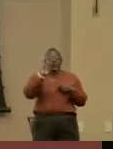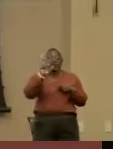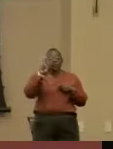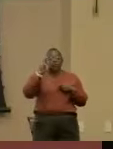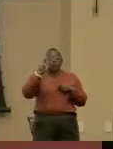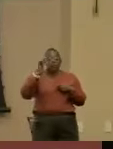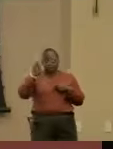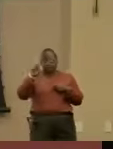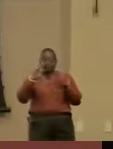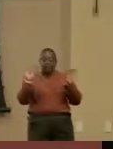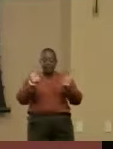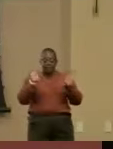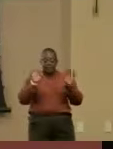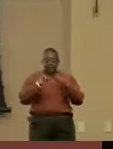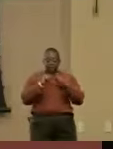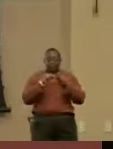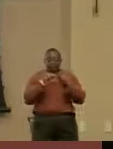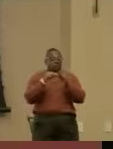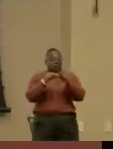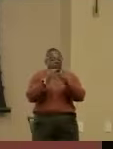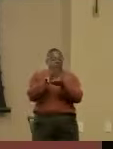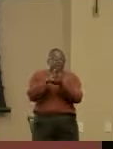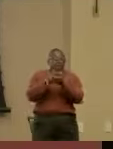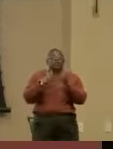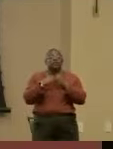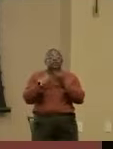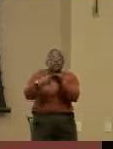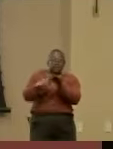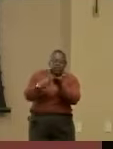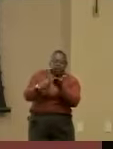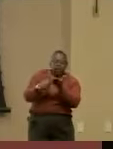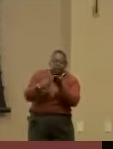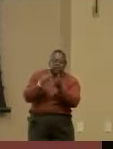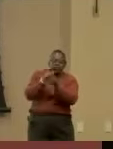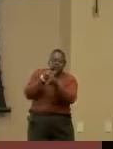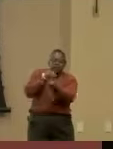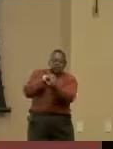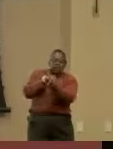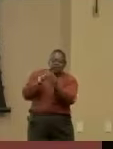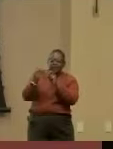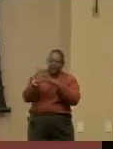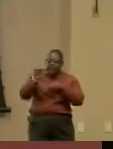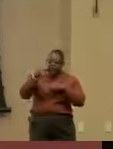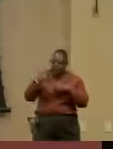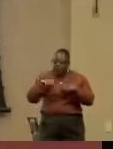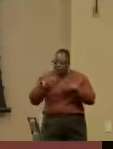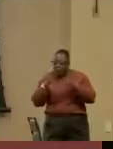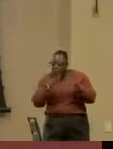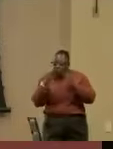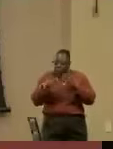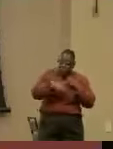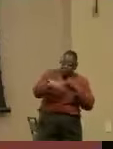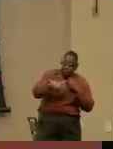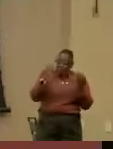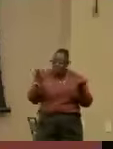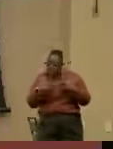do, and that one would even be longer. So these are things that you'd want to talk about with your physician and make sure, hey, as I'm planning for